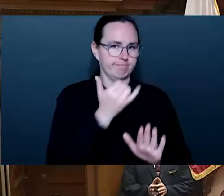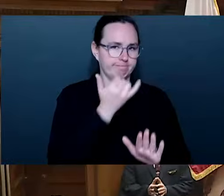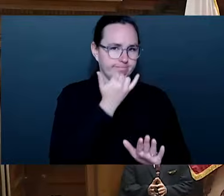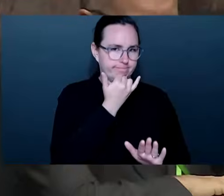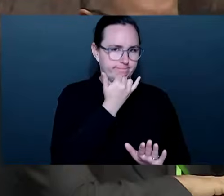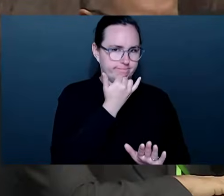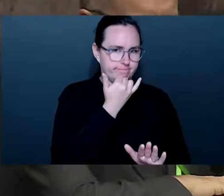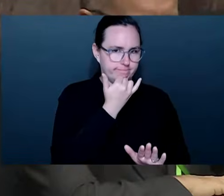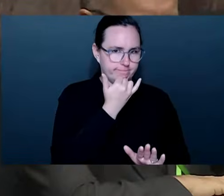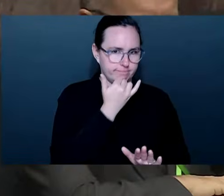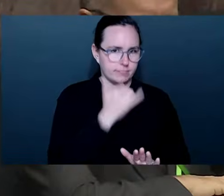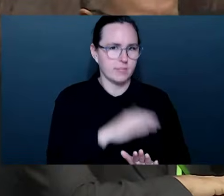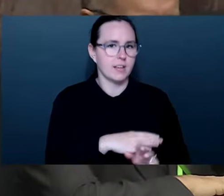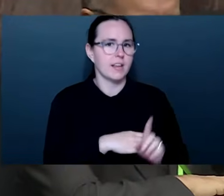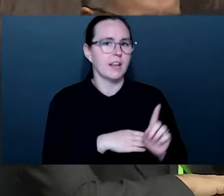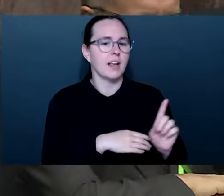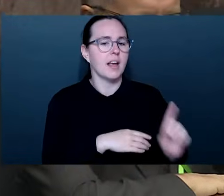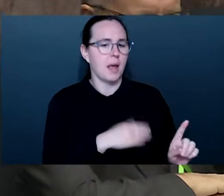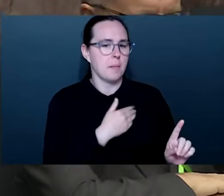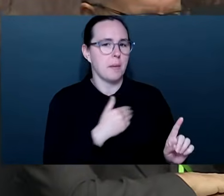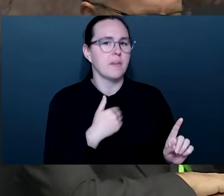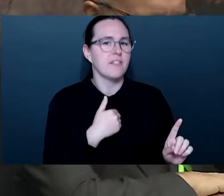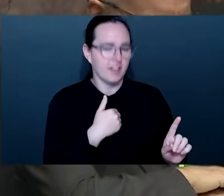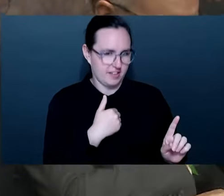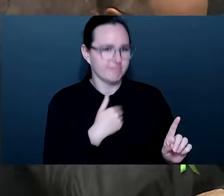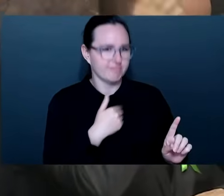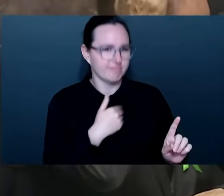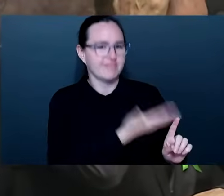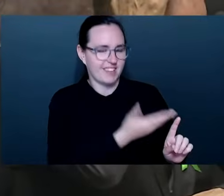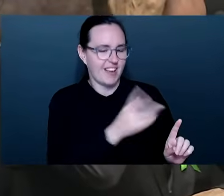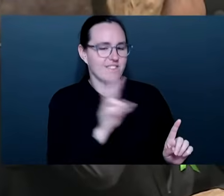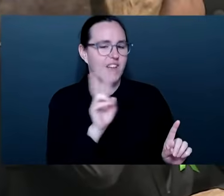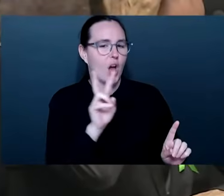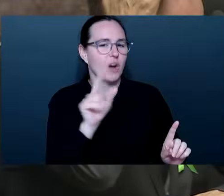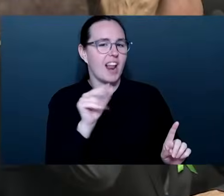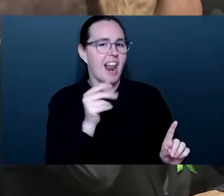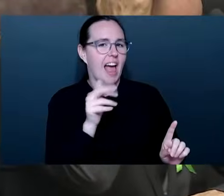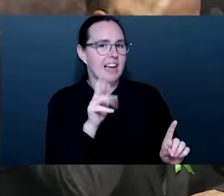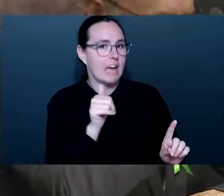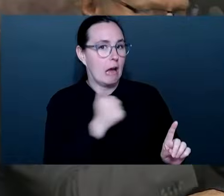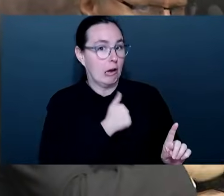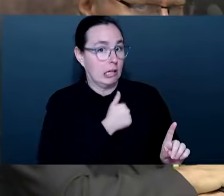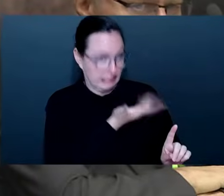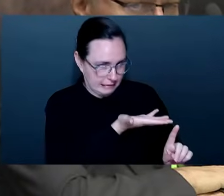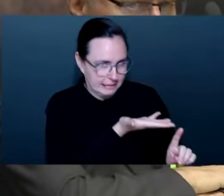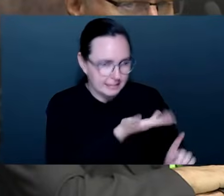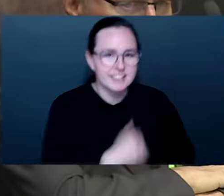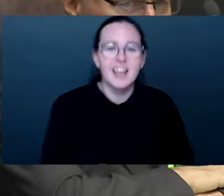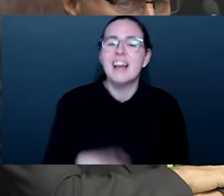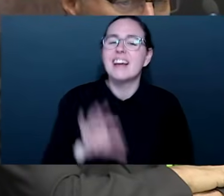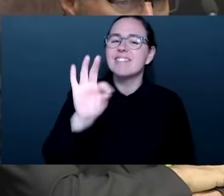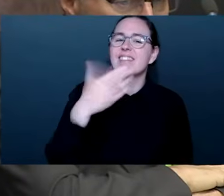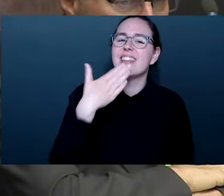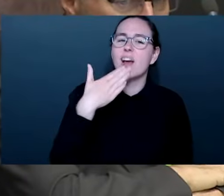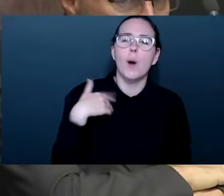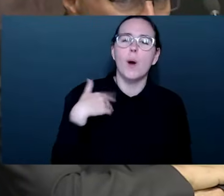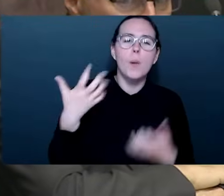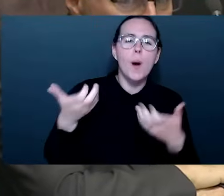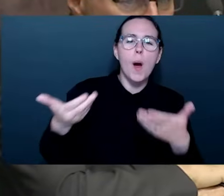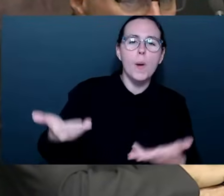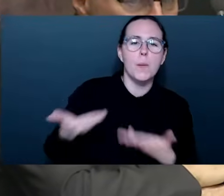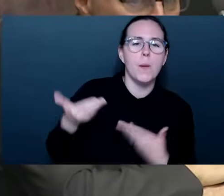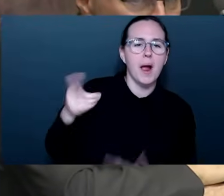Thank you, Mr. Speaker. It's my honor to welcome the members of CLEAR in the House today. They are Canadians